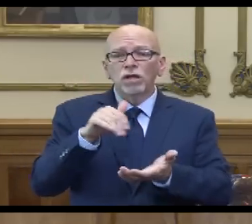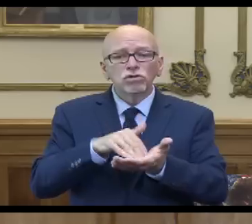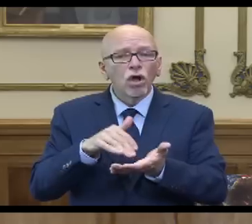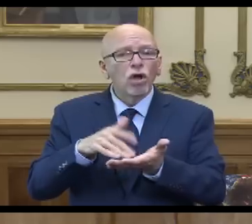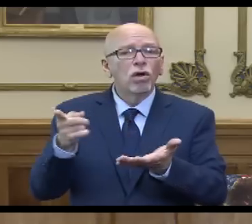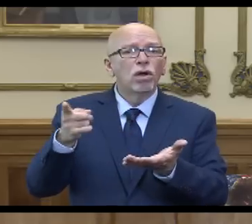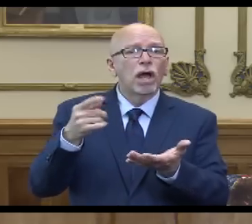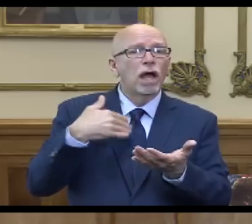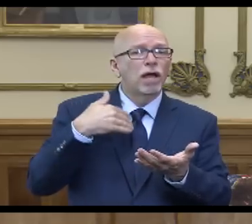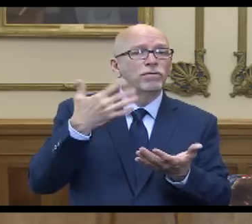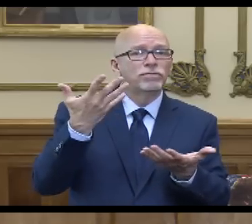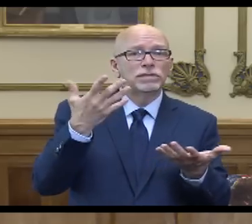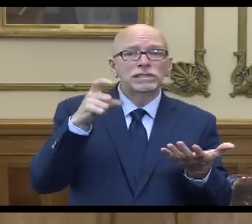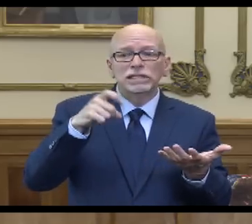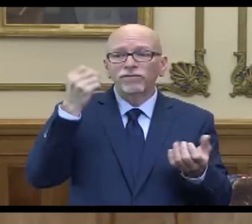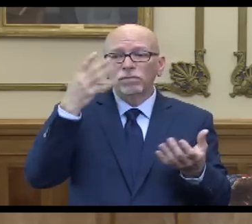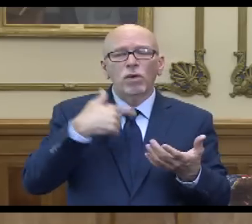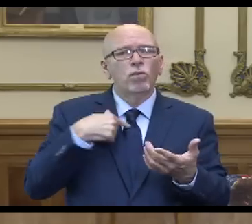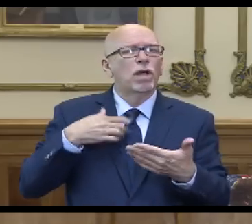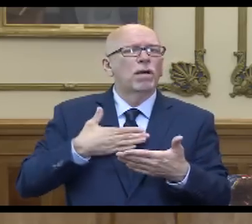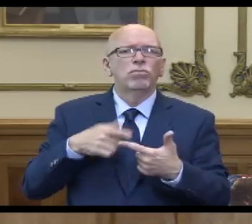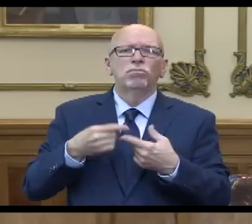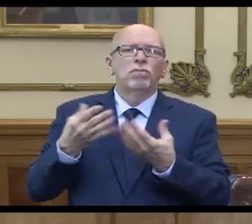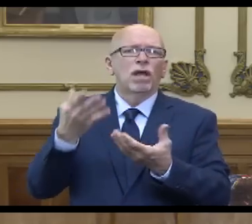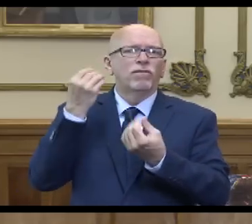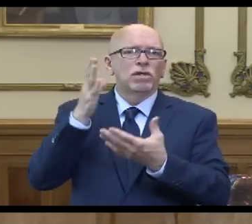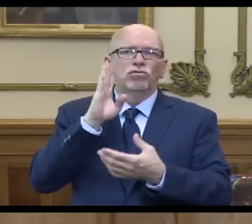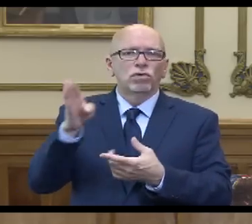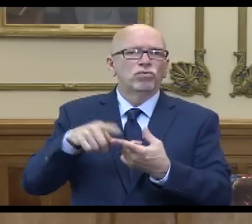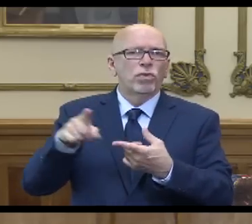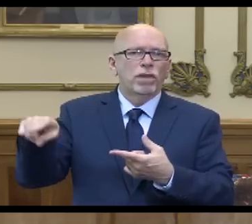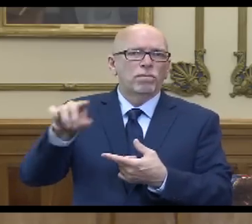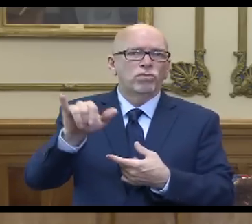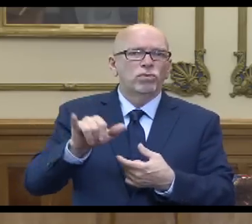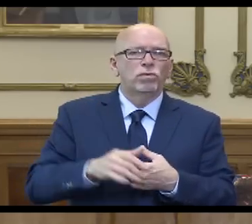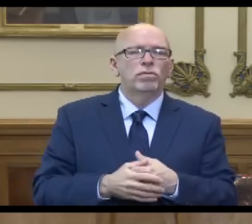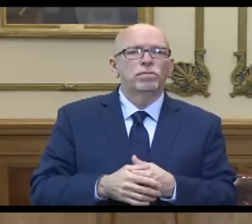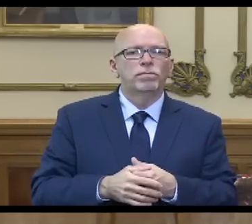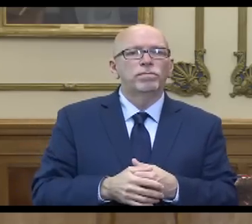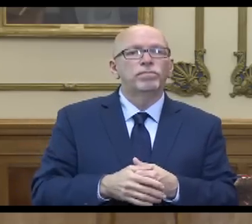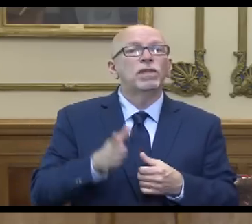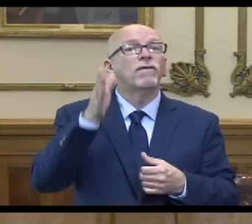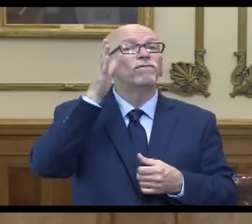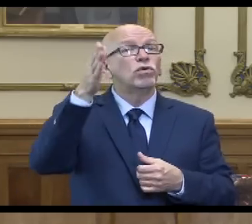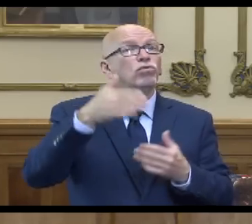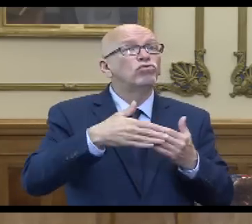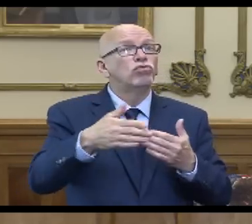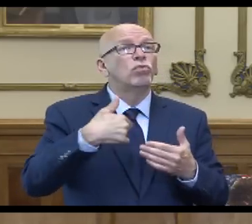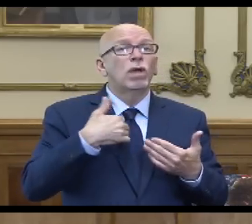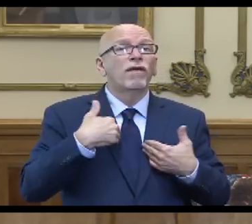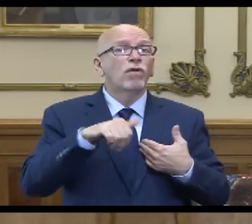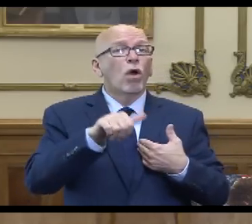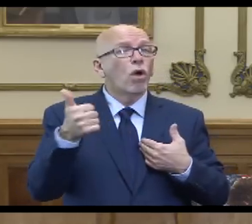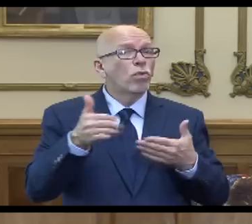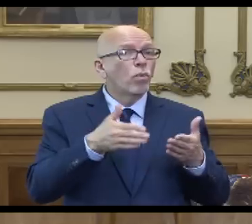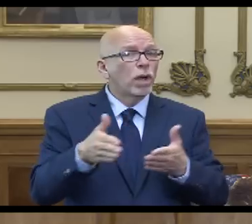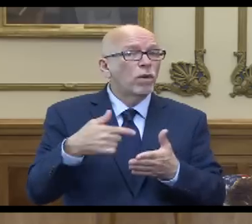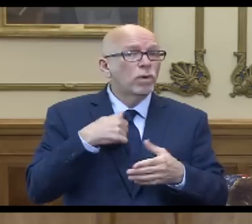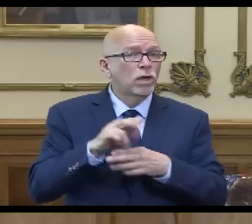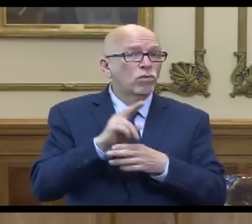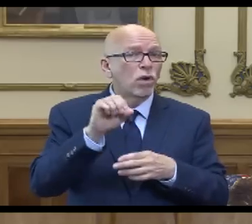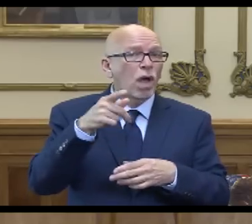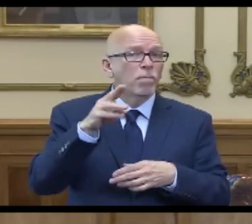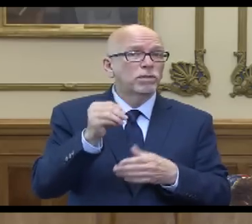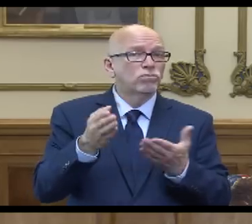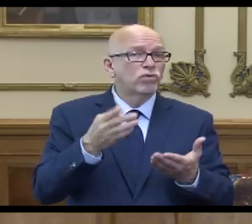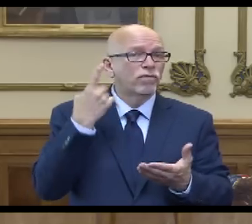release of information to provide that information directly to them also. In the future, we may have other ways of using OptumServe across